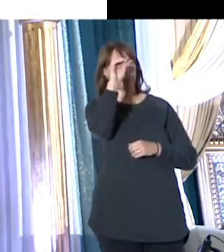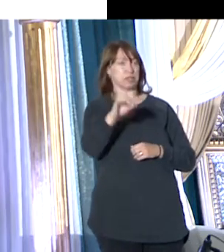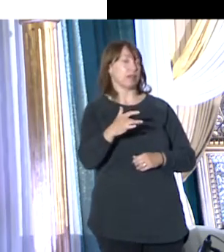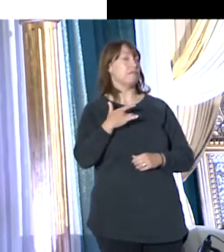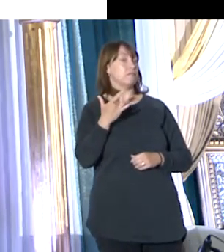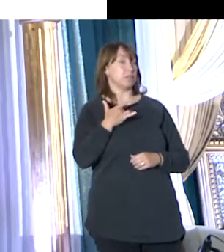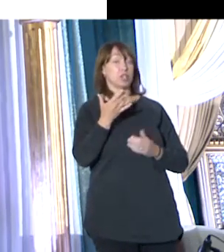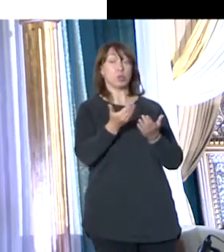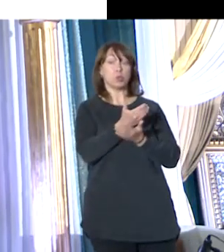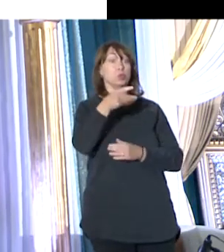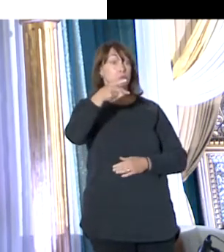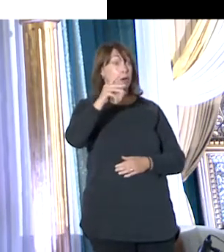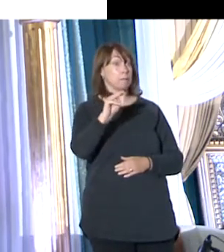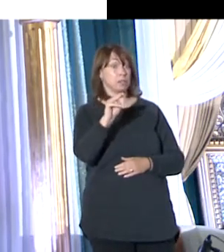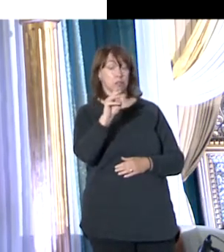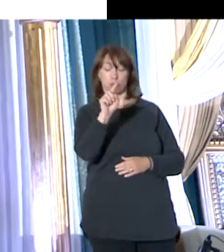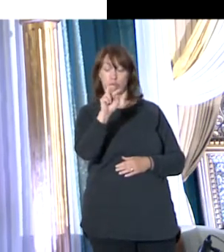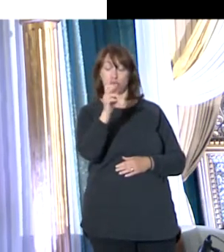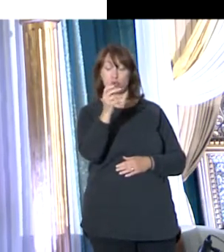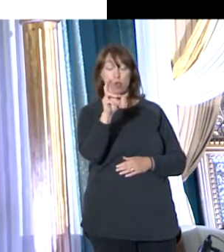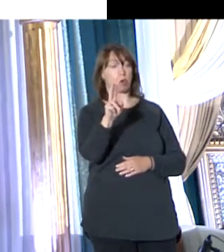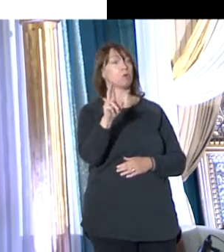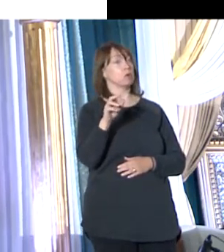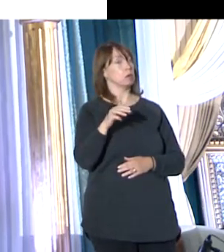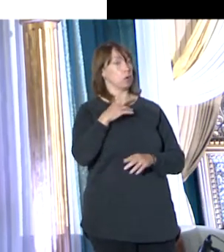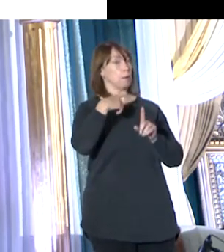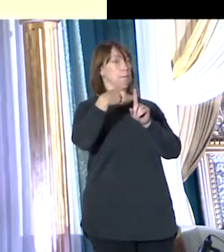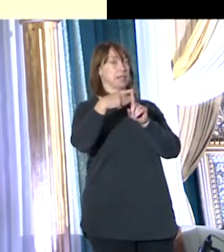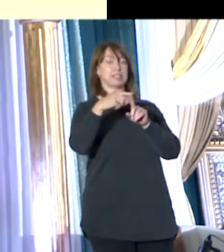will be interesting to revisit this question in a few years' time.